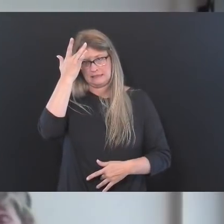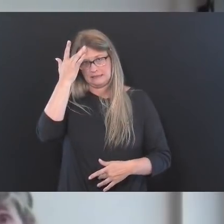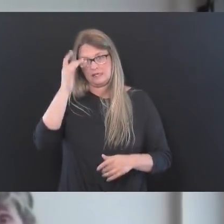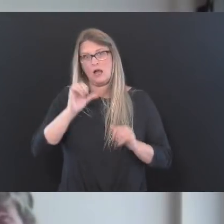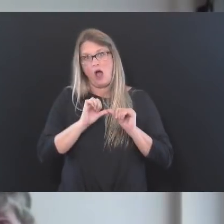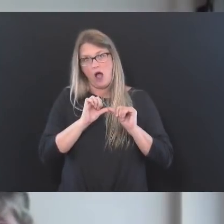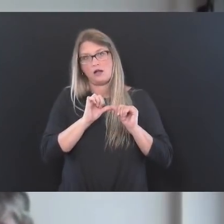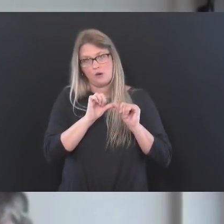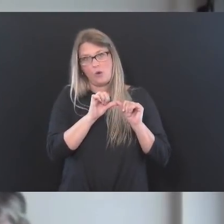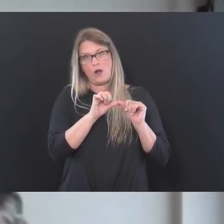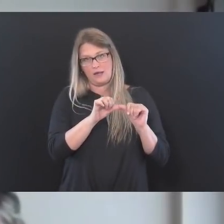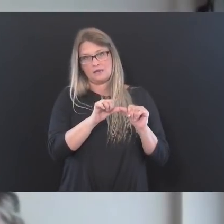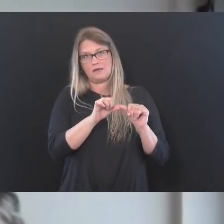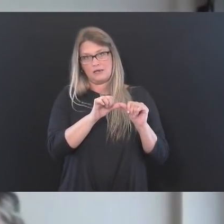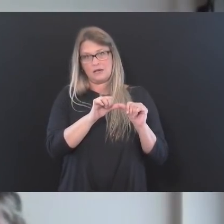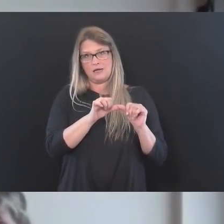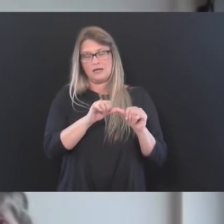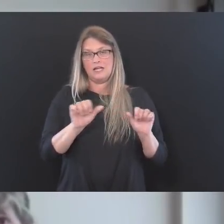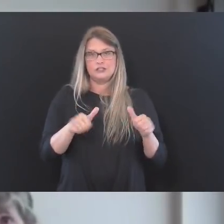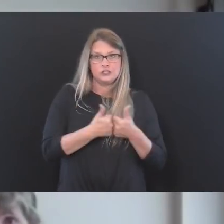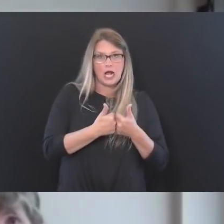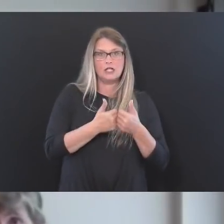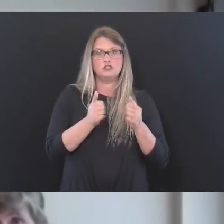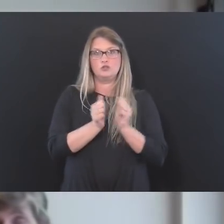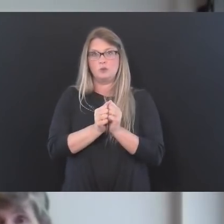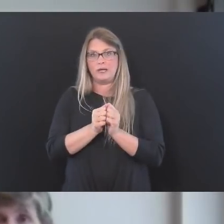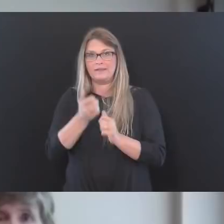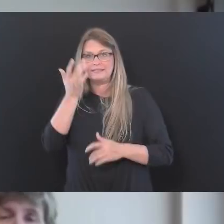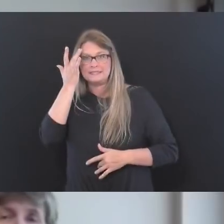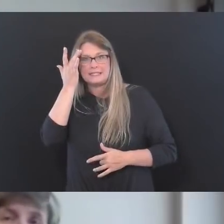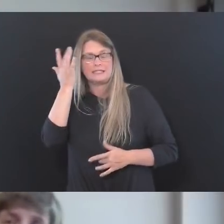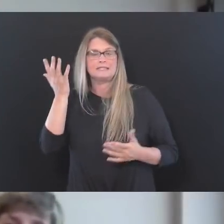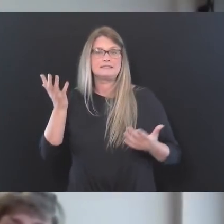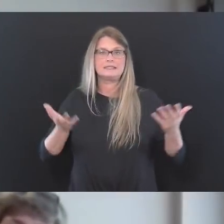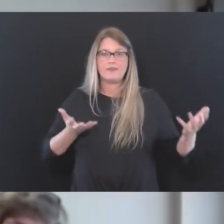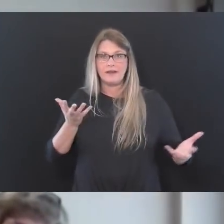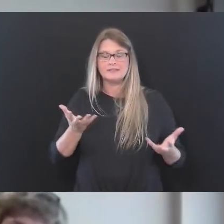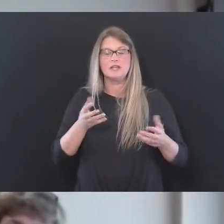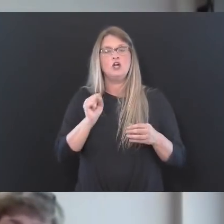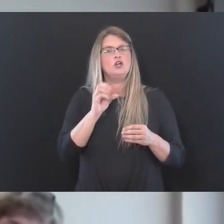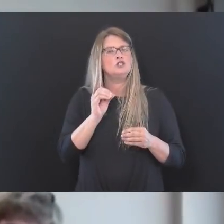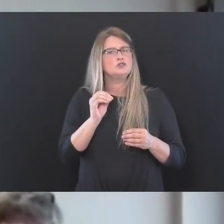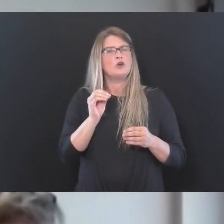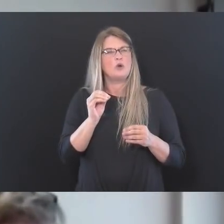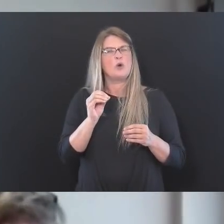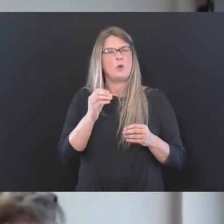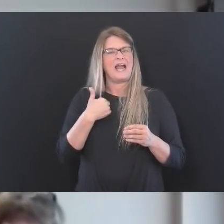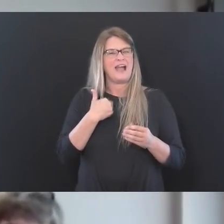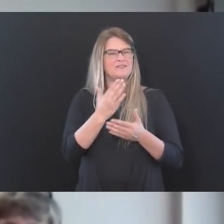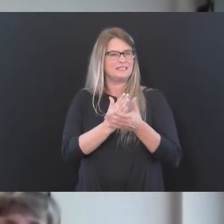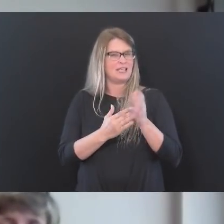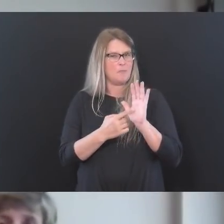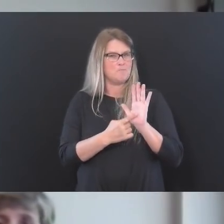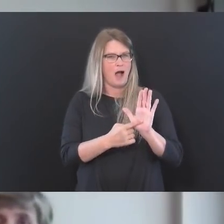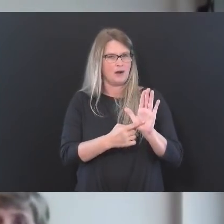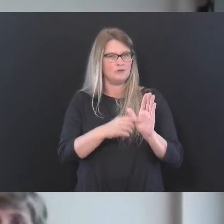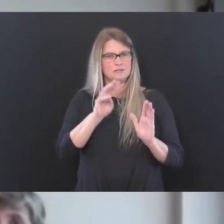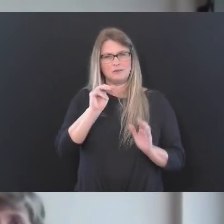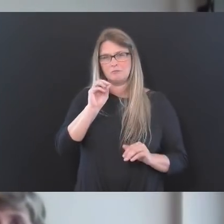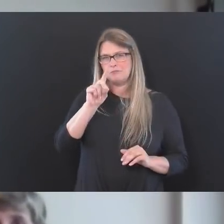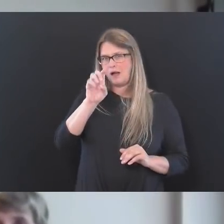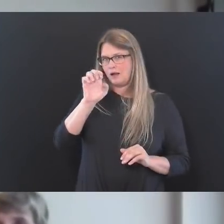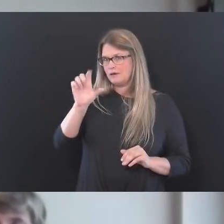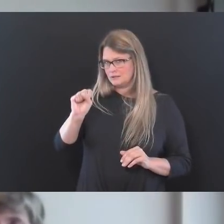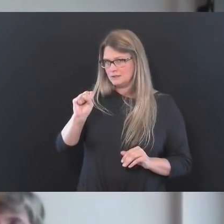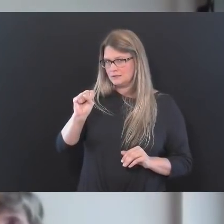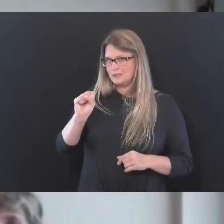ongoing both challenges and disease and complications from that. There are some models that look at that, and many of the